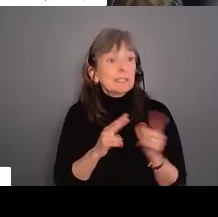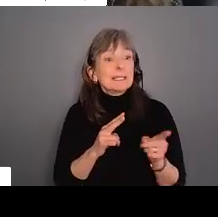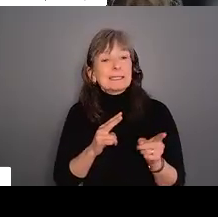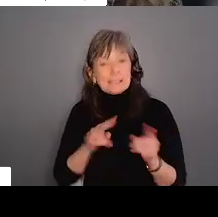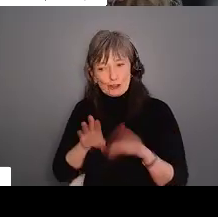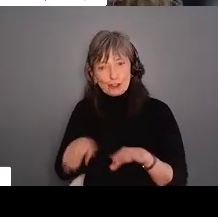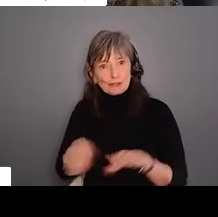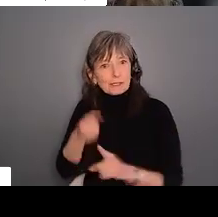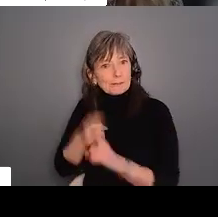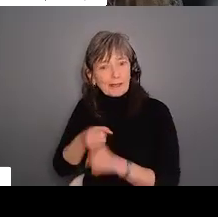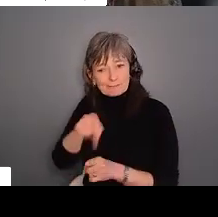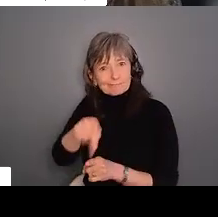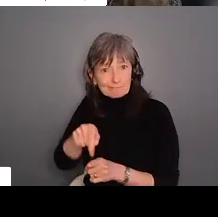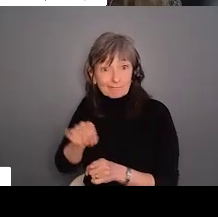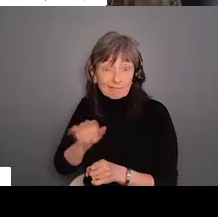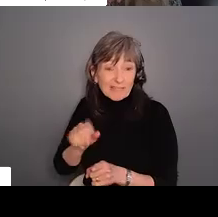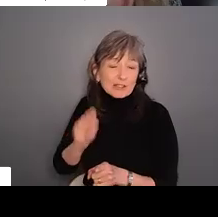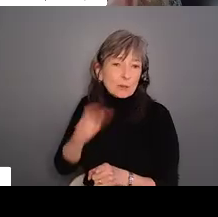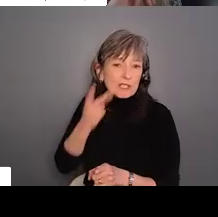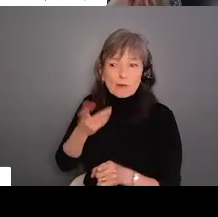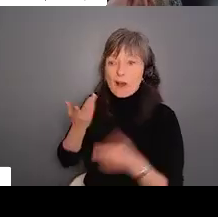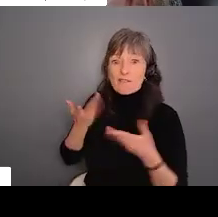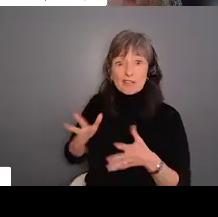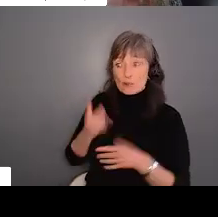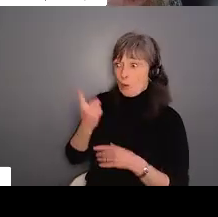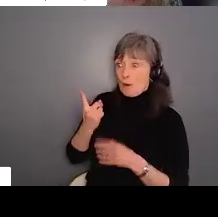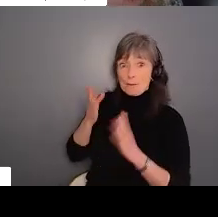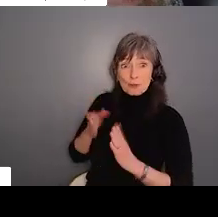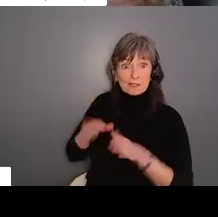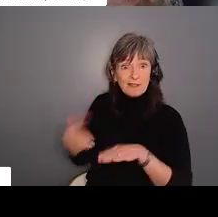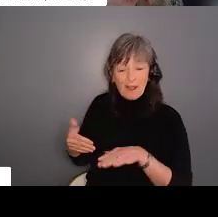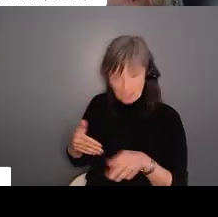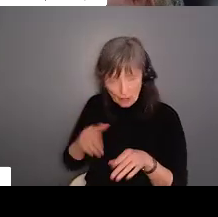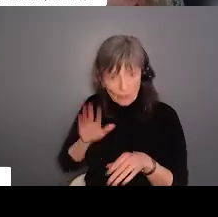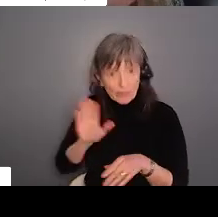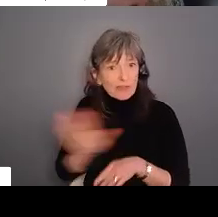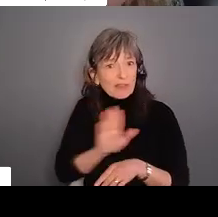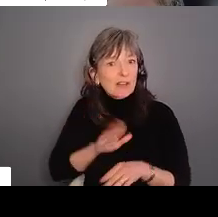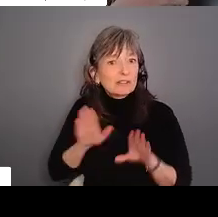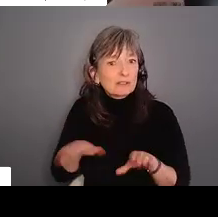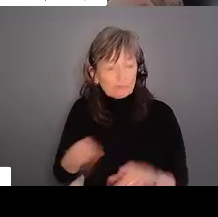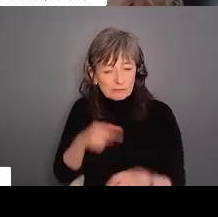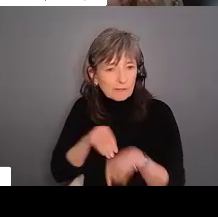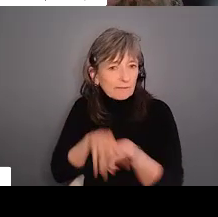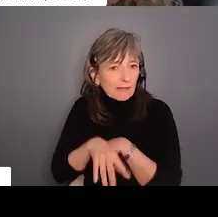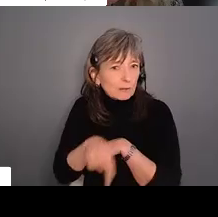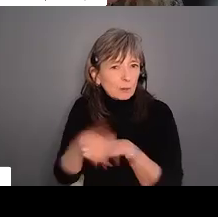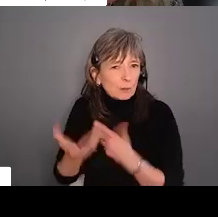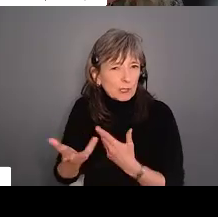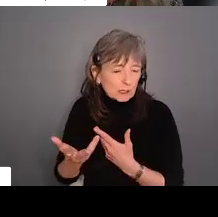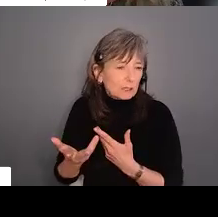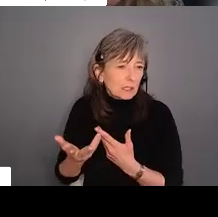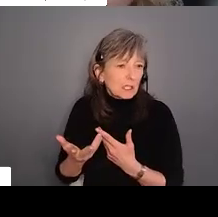intimate partner homicide. And we've seen in a lot of our cases reviewed that oftentimes parents